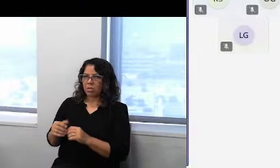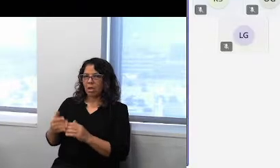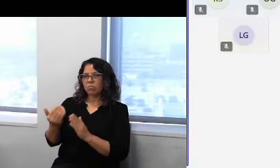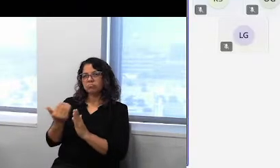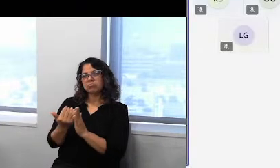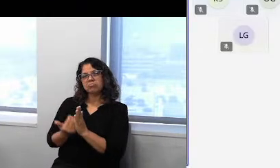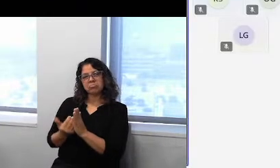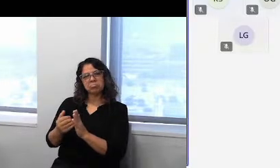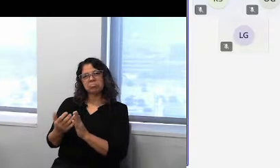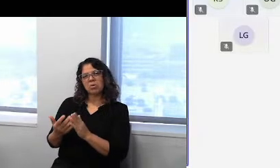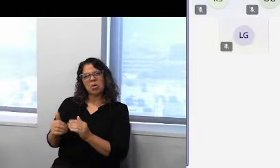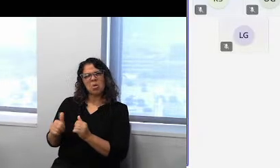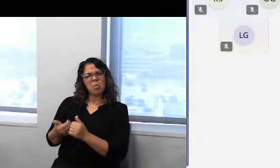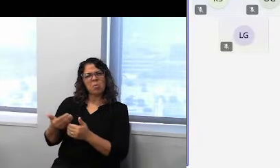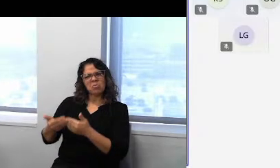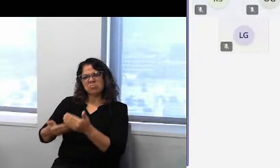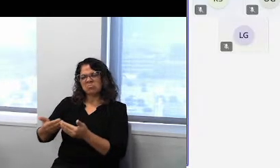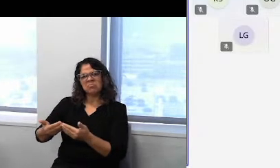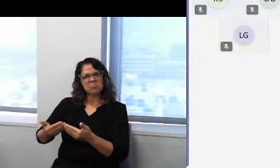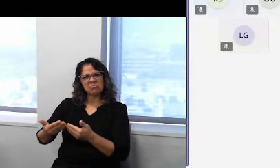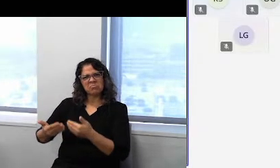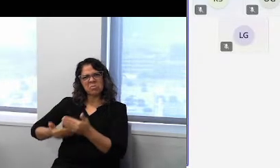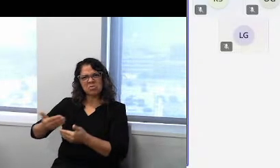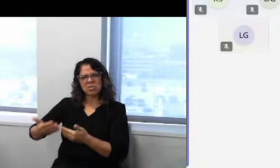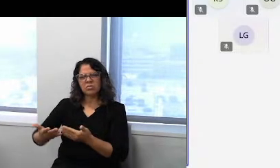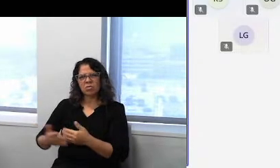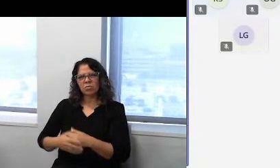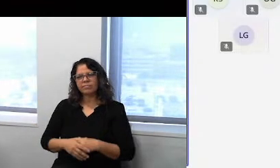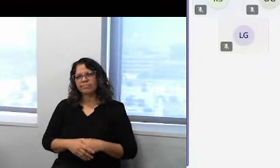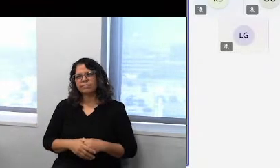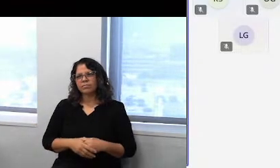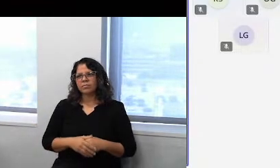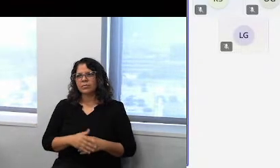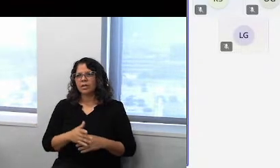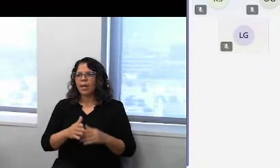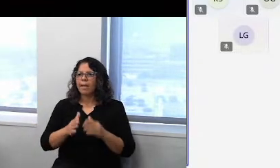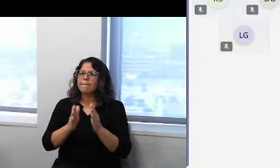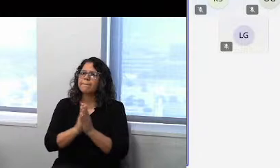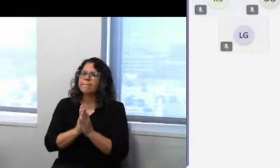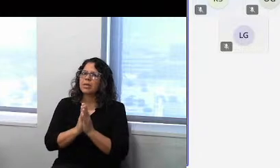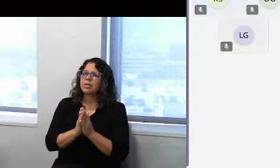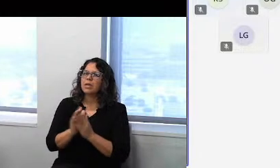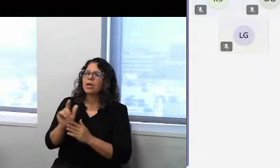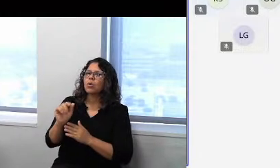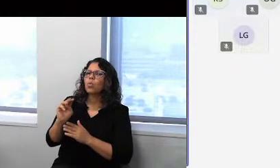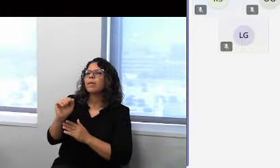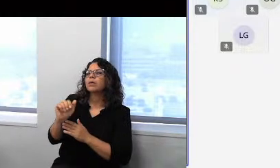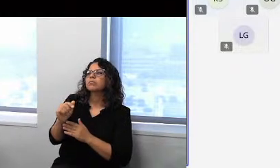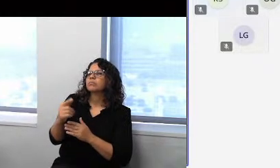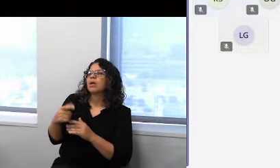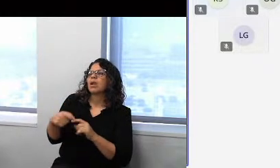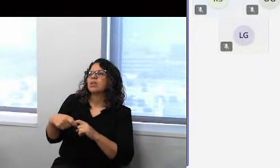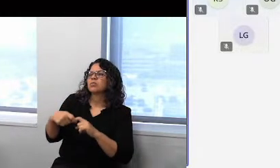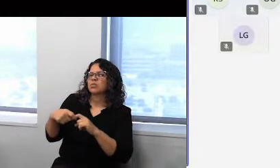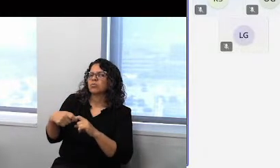I'm just going to ask Luma during the next break or somewhere between now and maybe Monday to provide an answer to